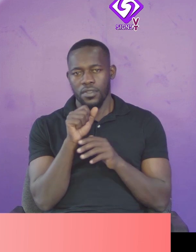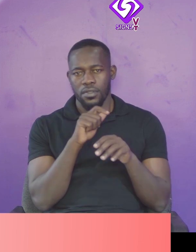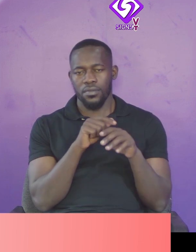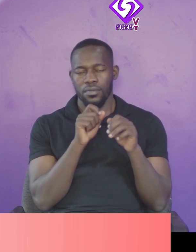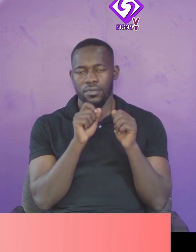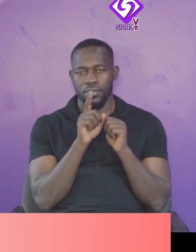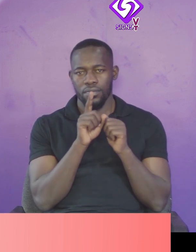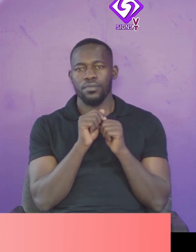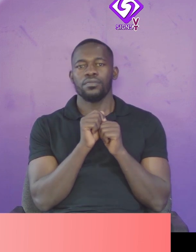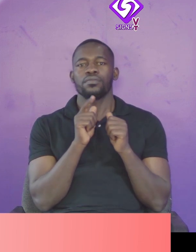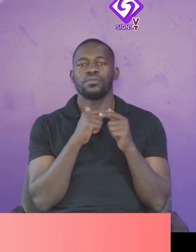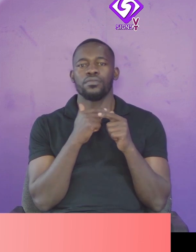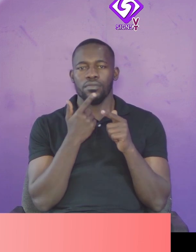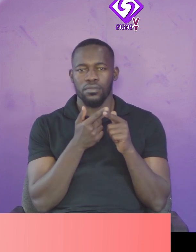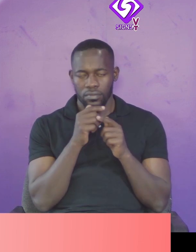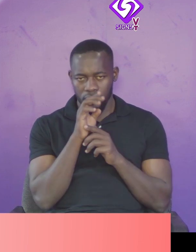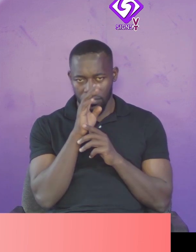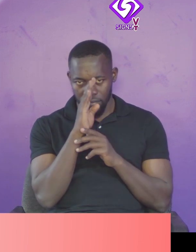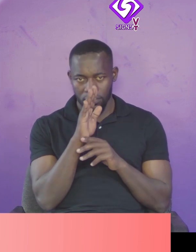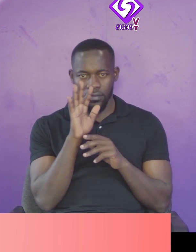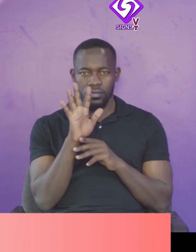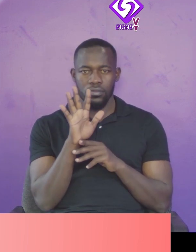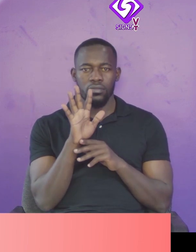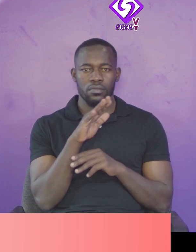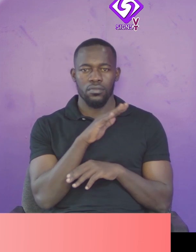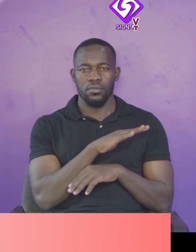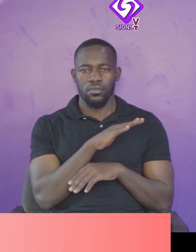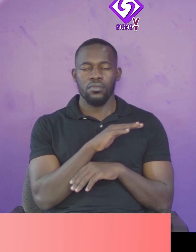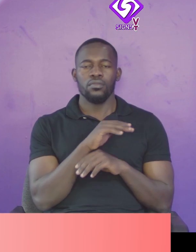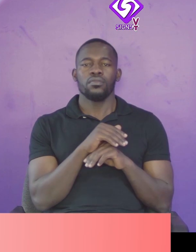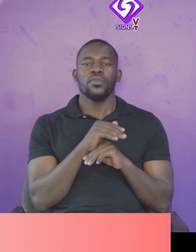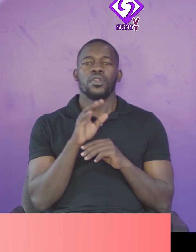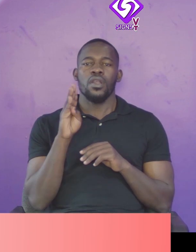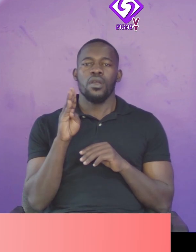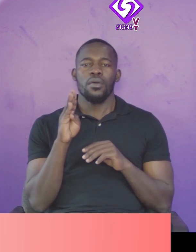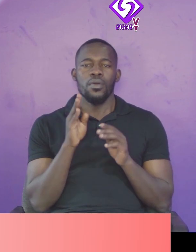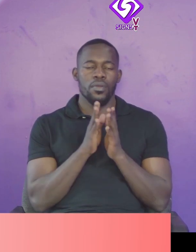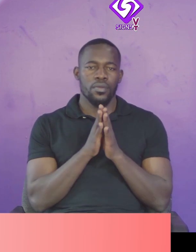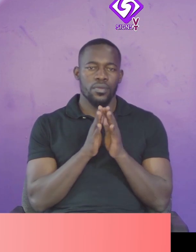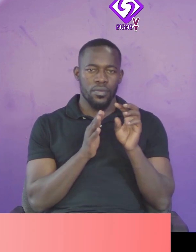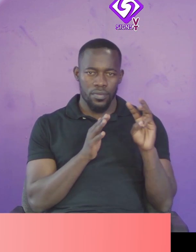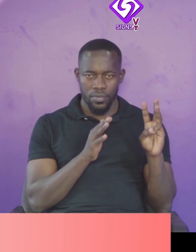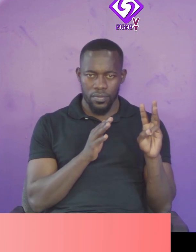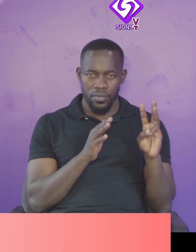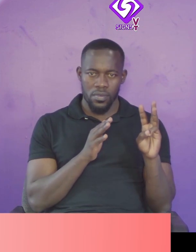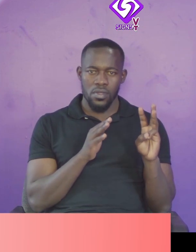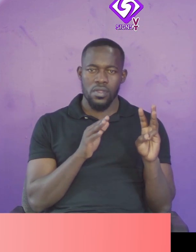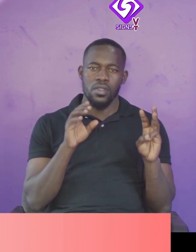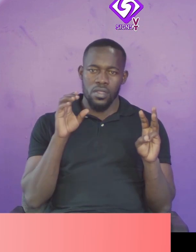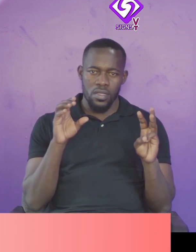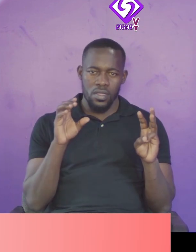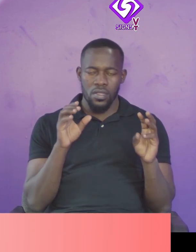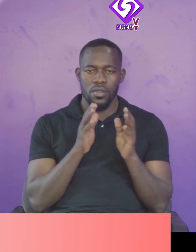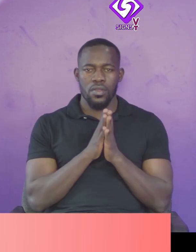Sunday, that is at 5 p.m., Brighton versus West Ham. At 7:30, Fulham versus Crystal Palace.